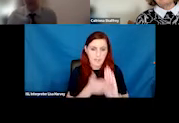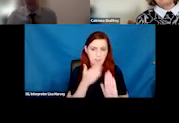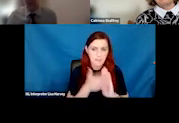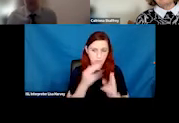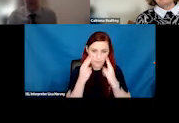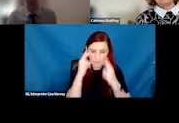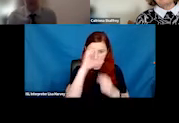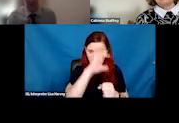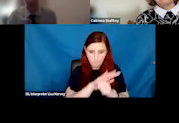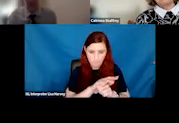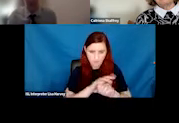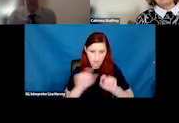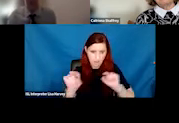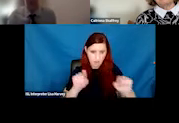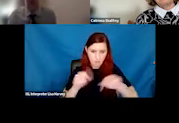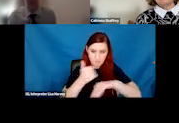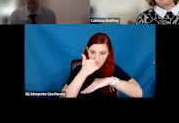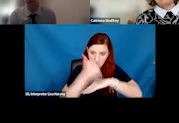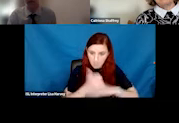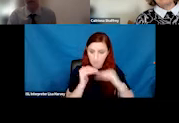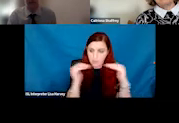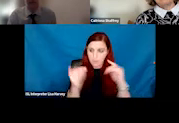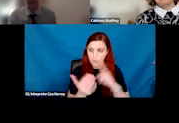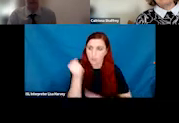taken to make sure that the minimum standards